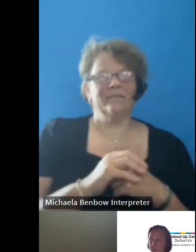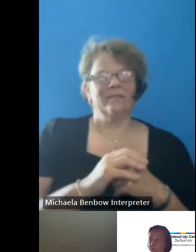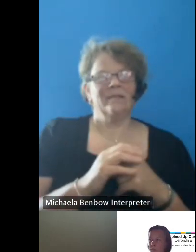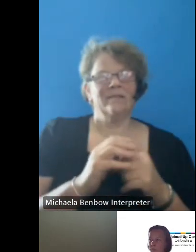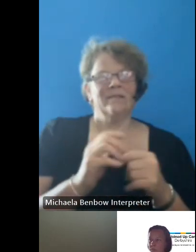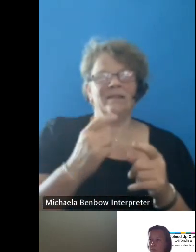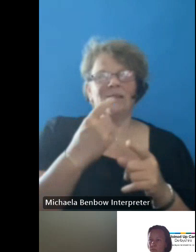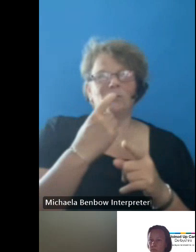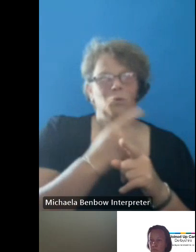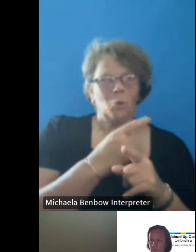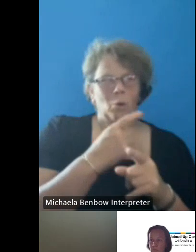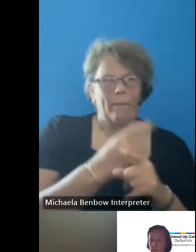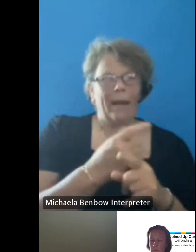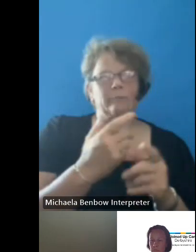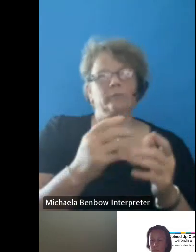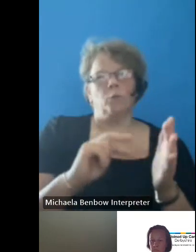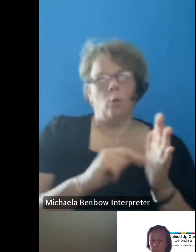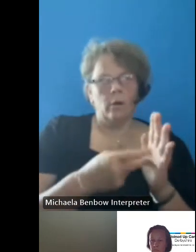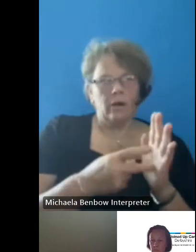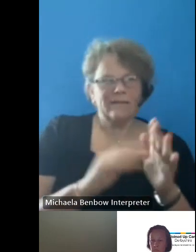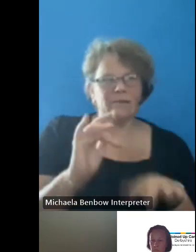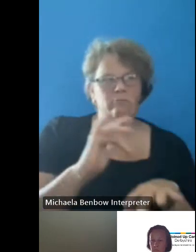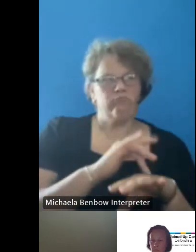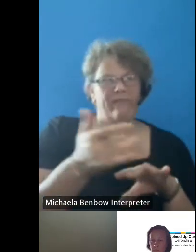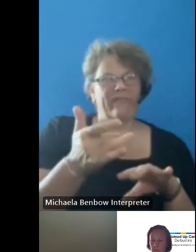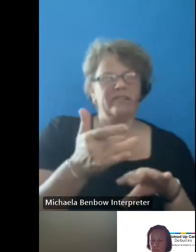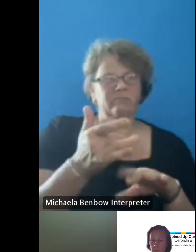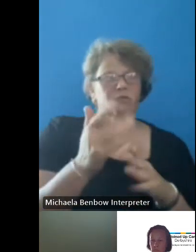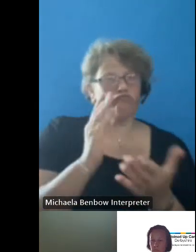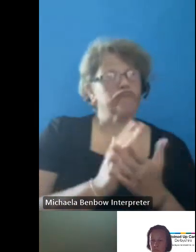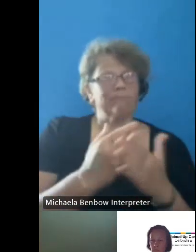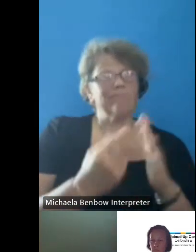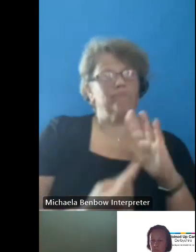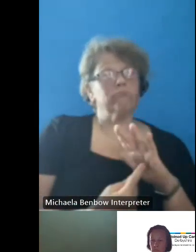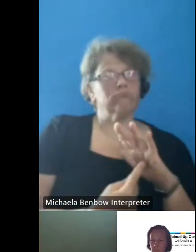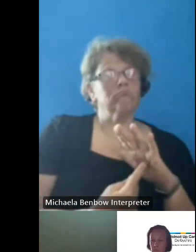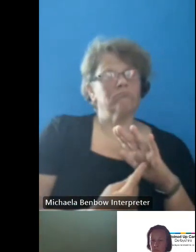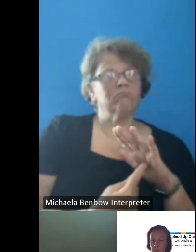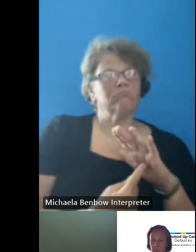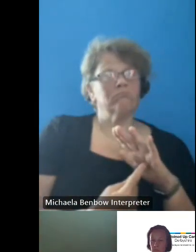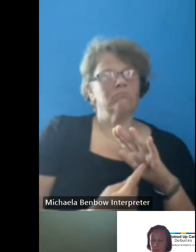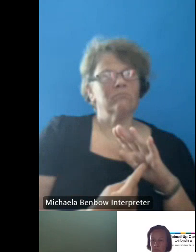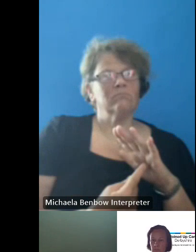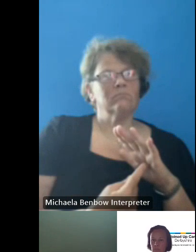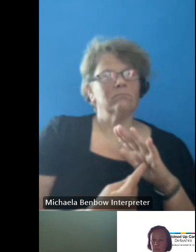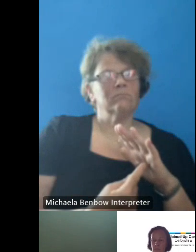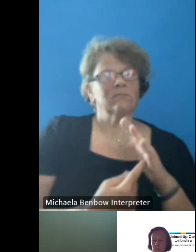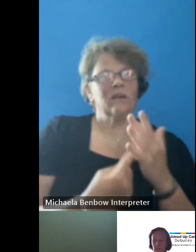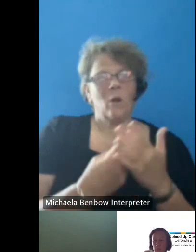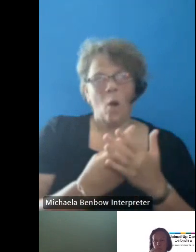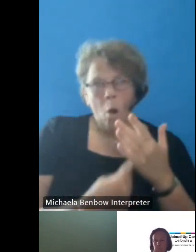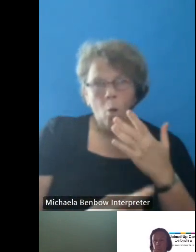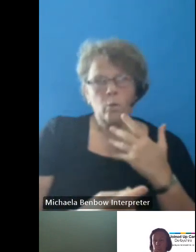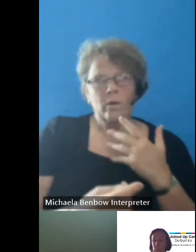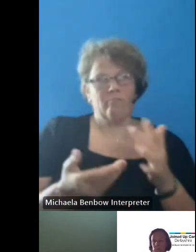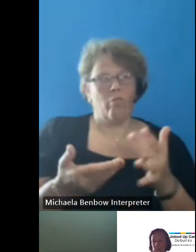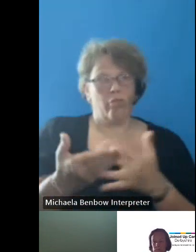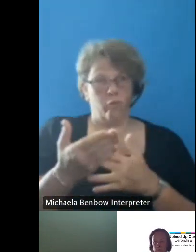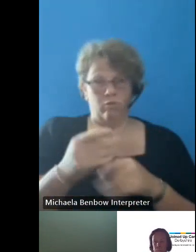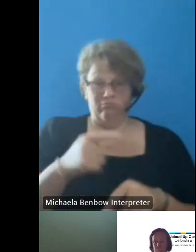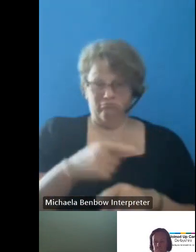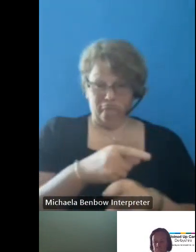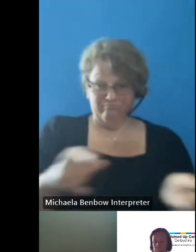form of organisation of professionals, and it really matters because it's only through giving people who